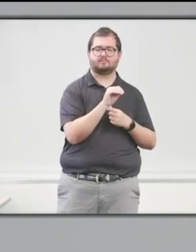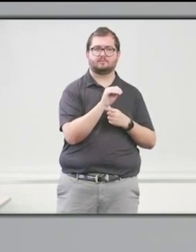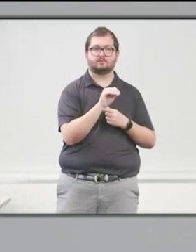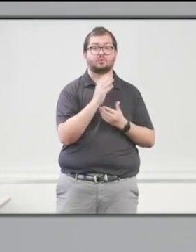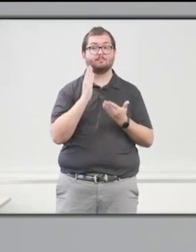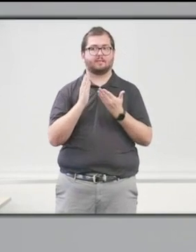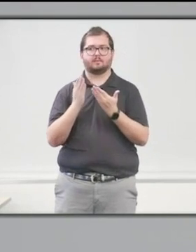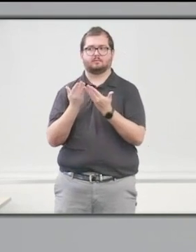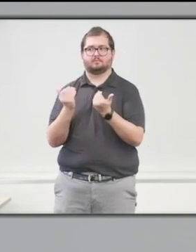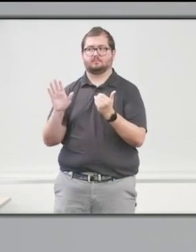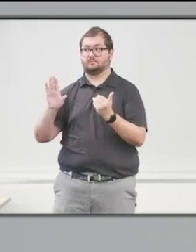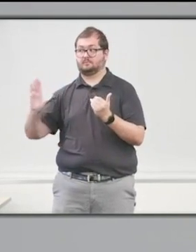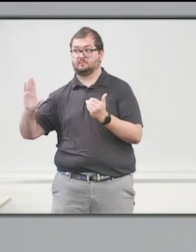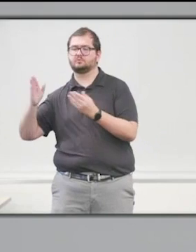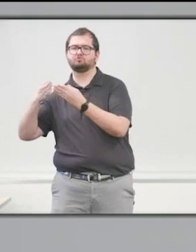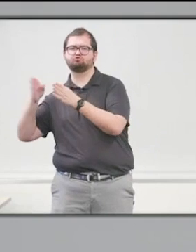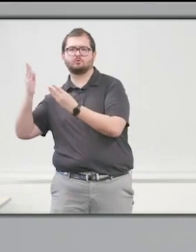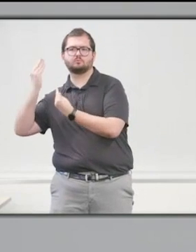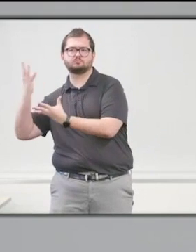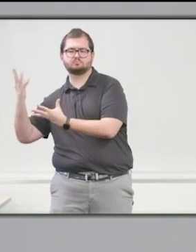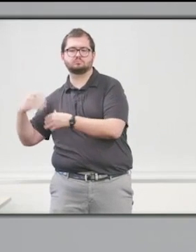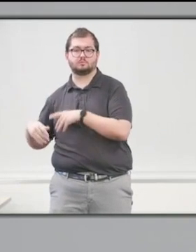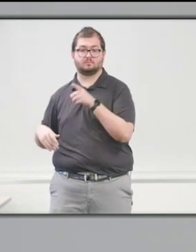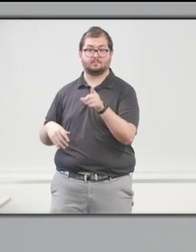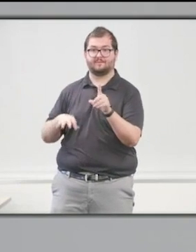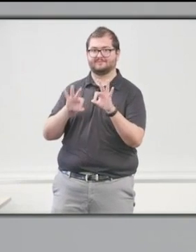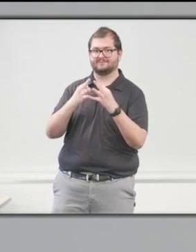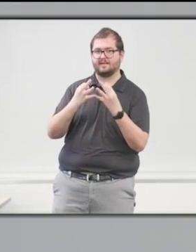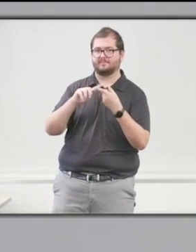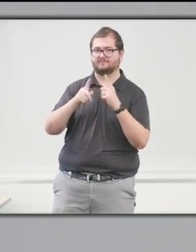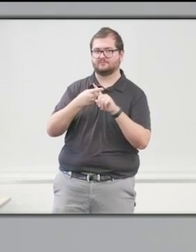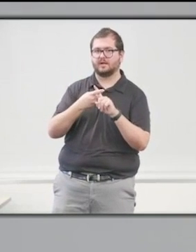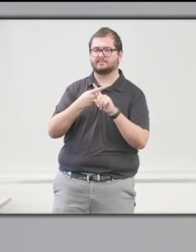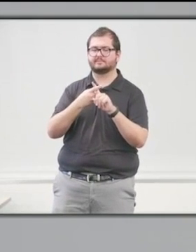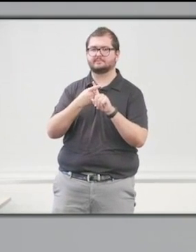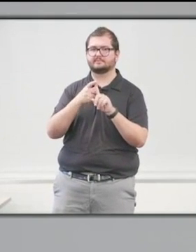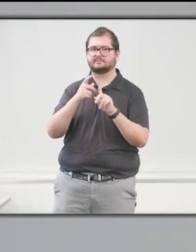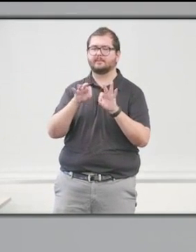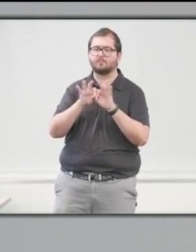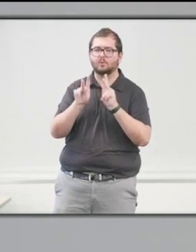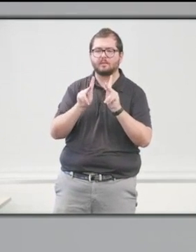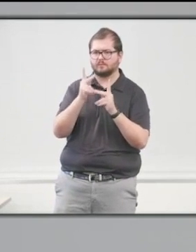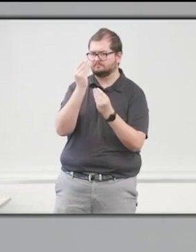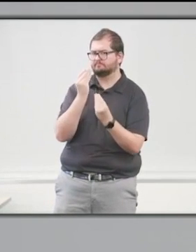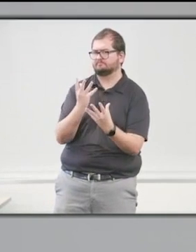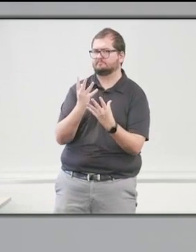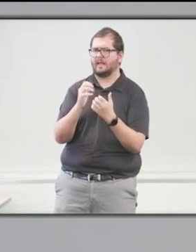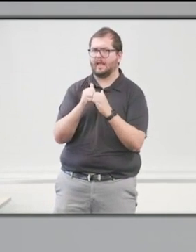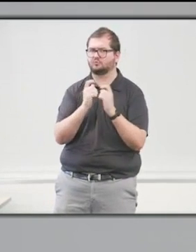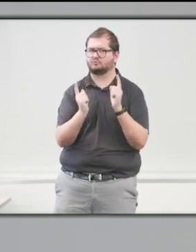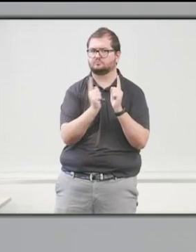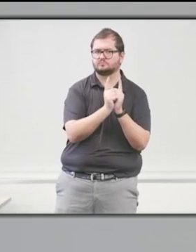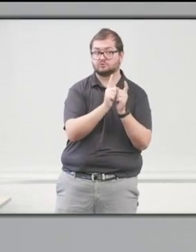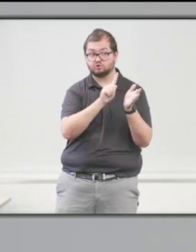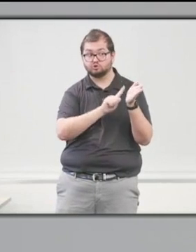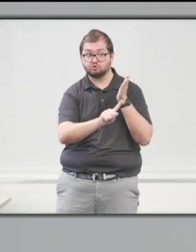separate messaging that here's what's happening, the general information, but what do these people need to know about how to get to their loved one, check